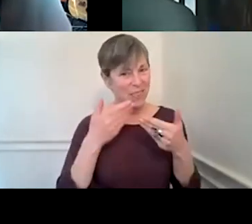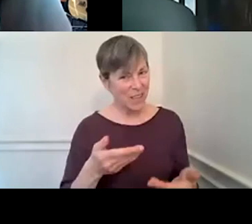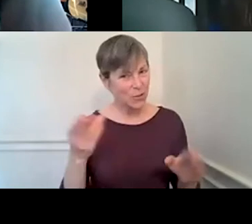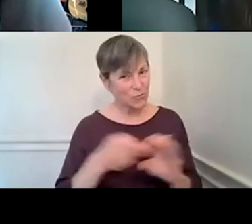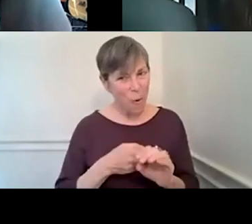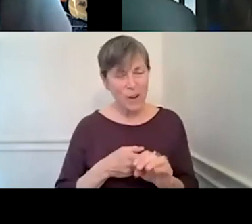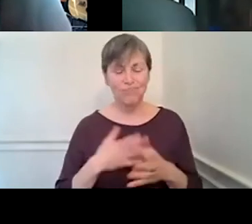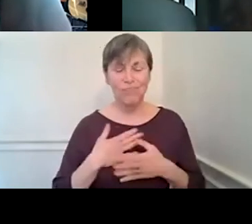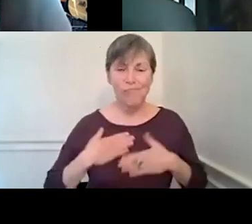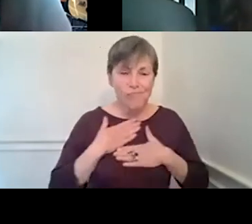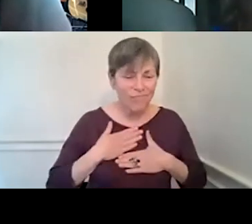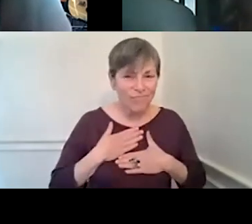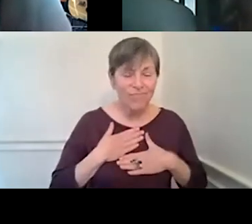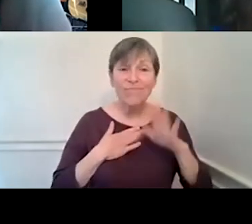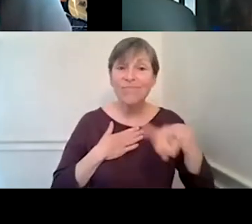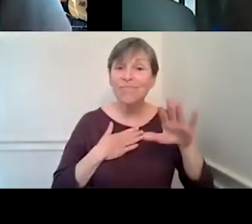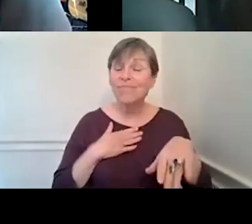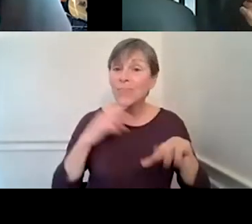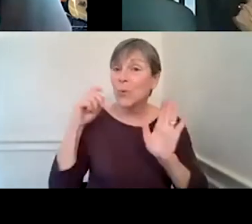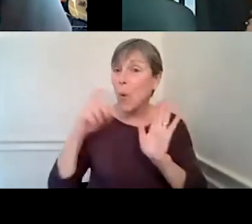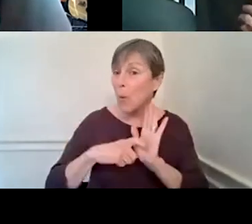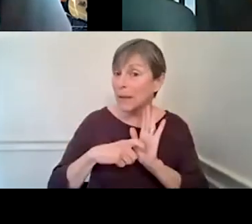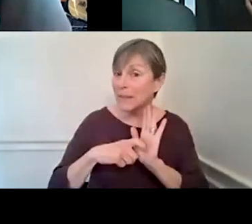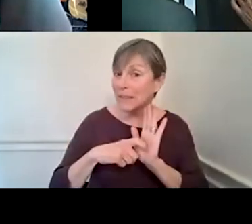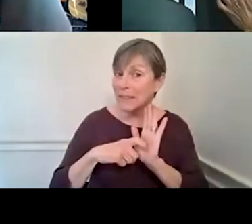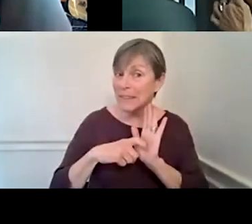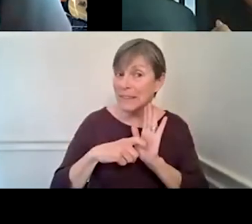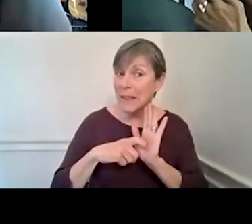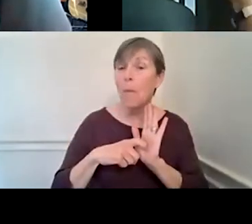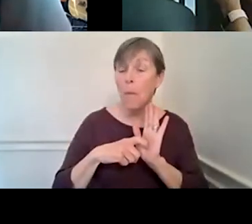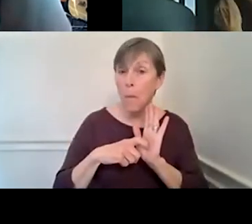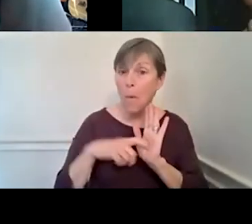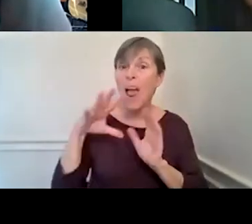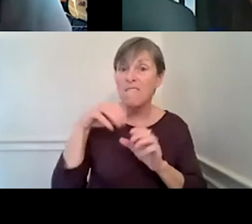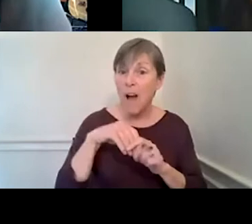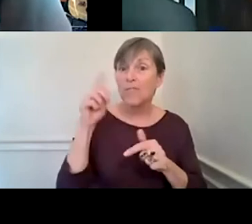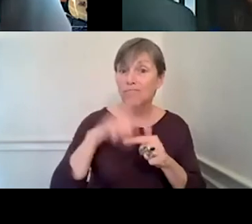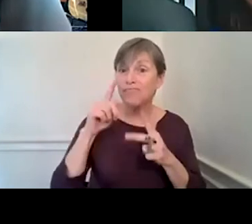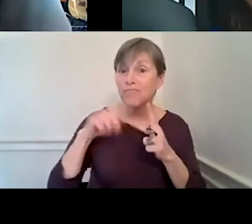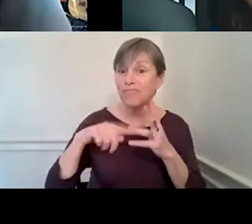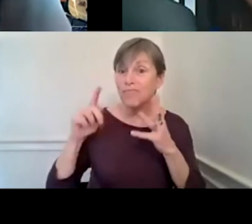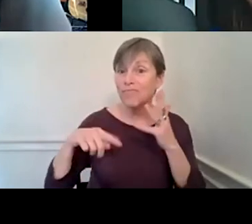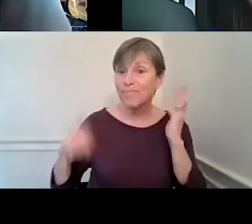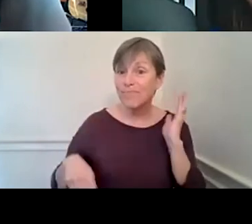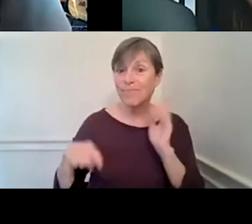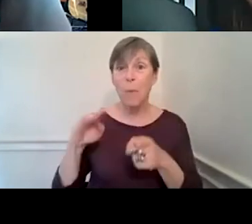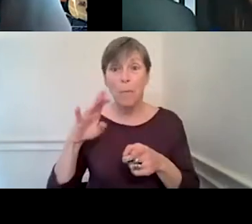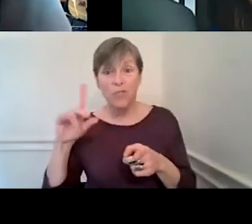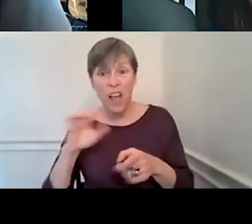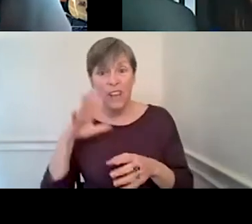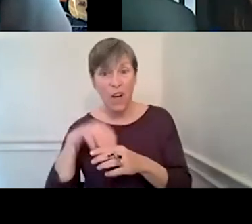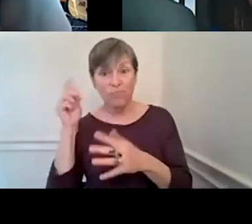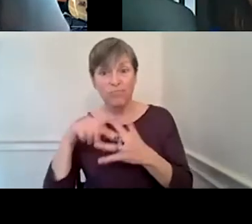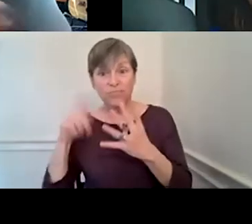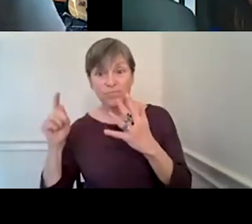Really appreciate it. And notice students who are on here, all the different areas that Jeannie and Michelle have gotten into, the different career paths, the different